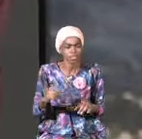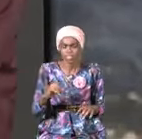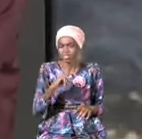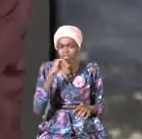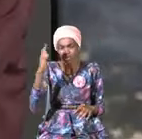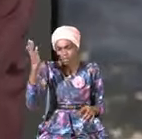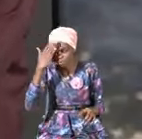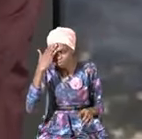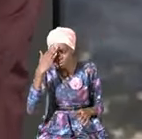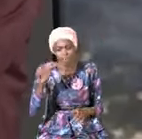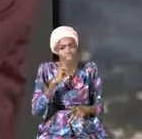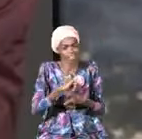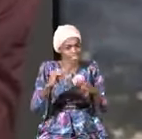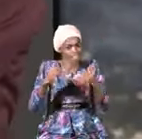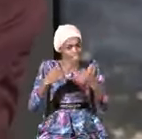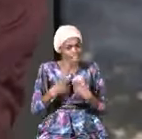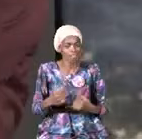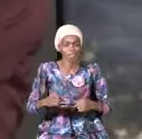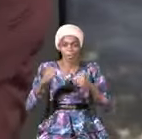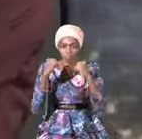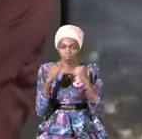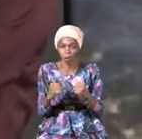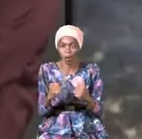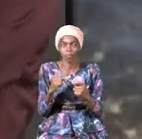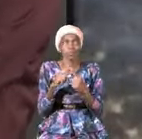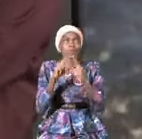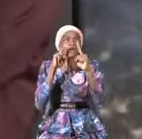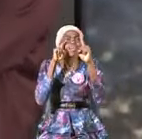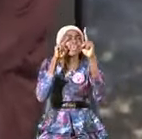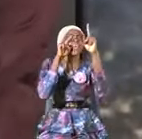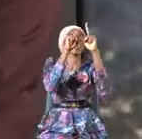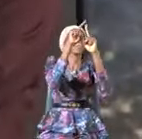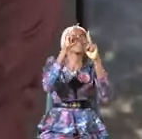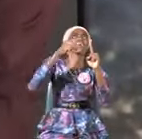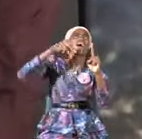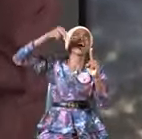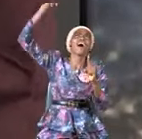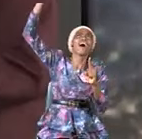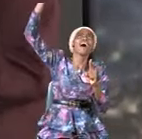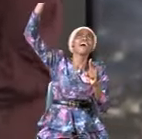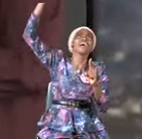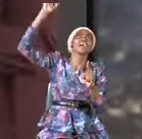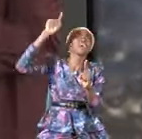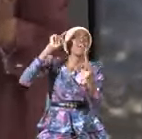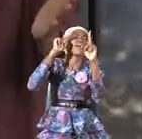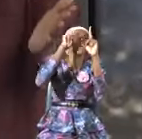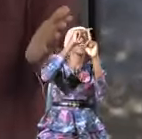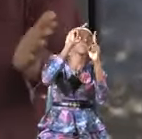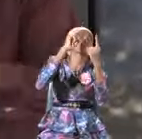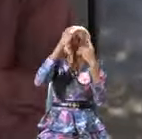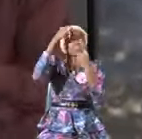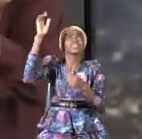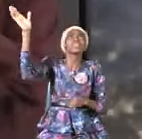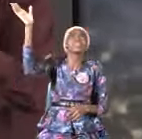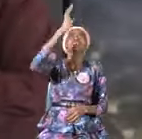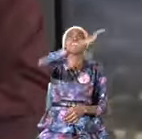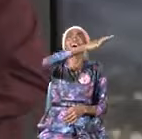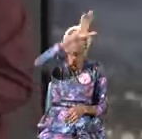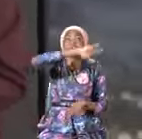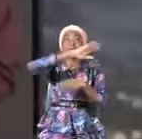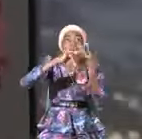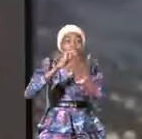the power to aim for the heights and to aim for the sky, all that was